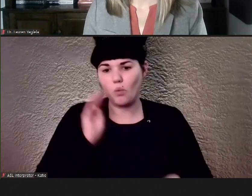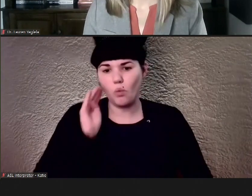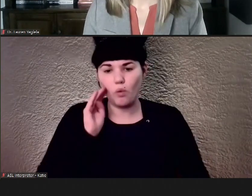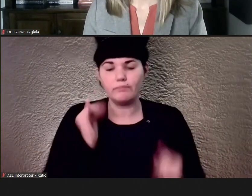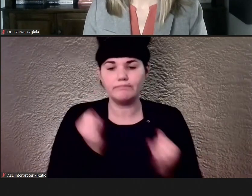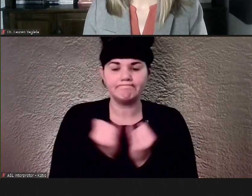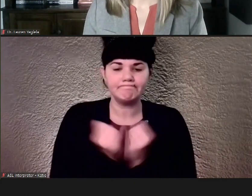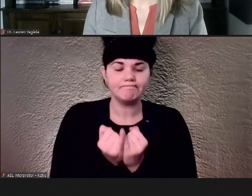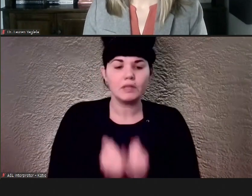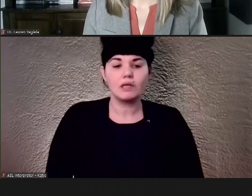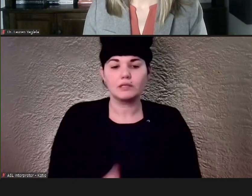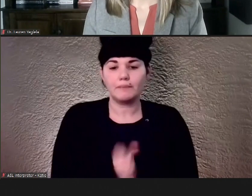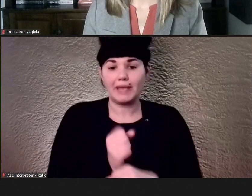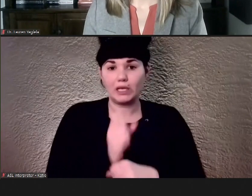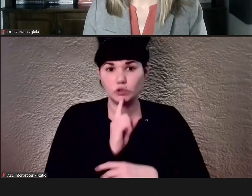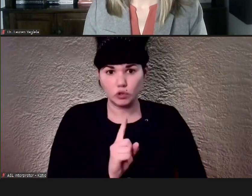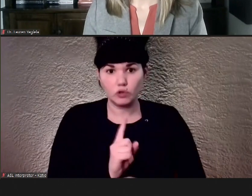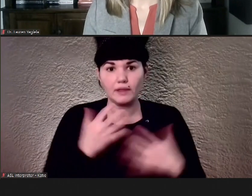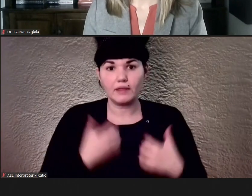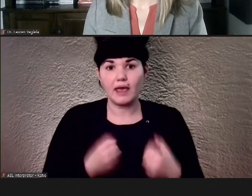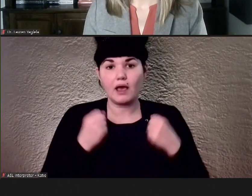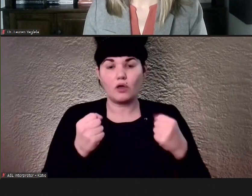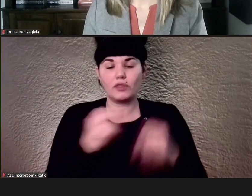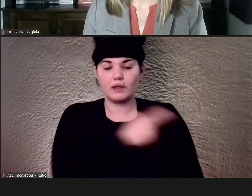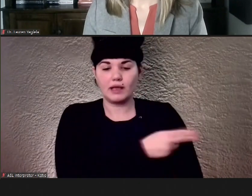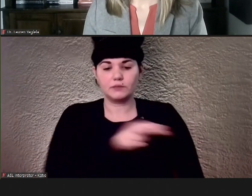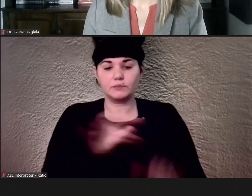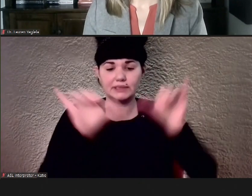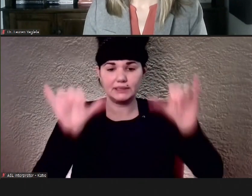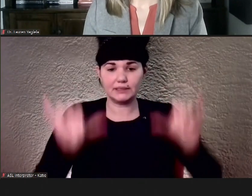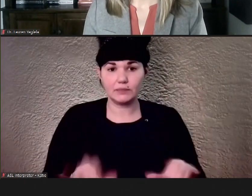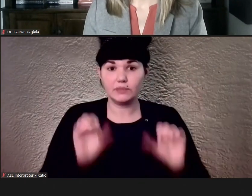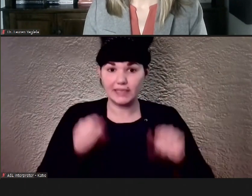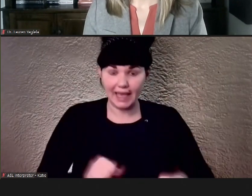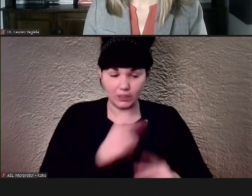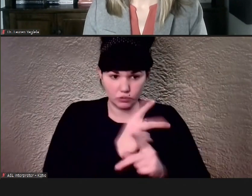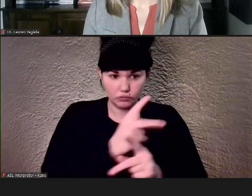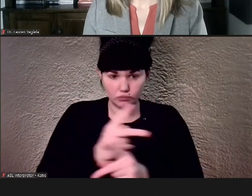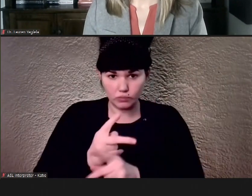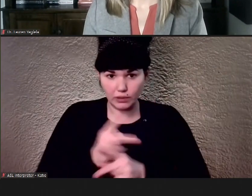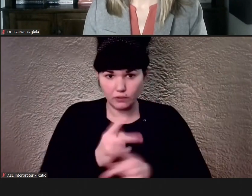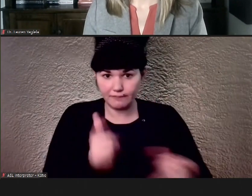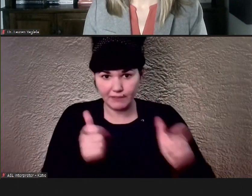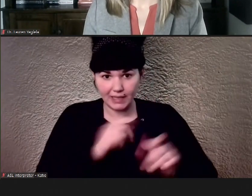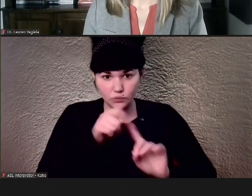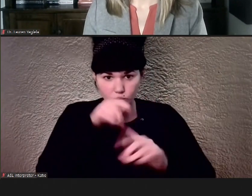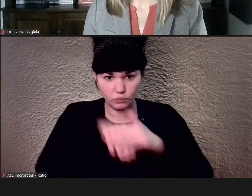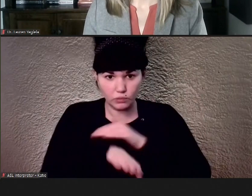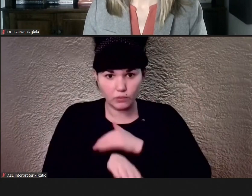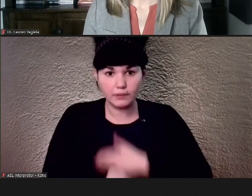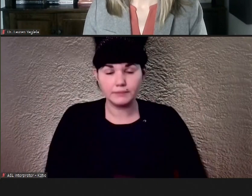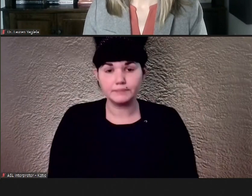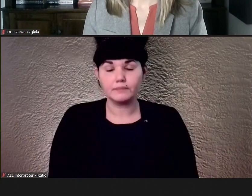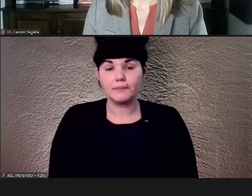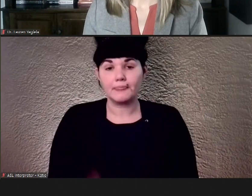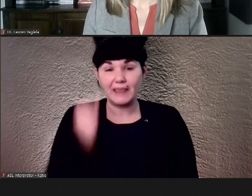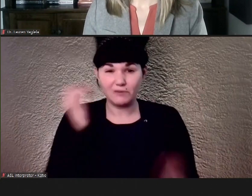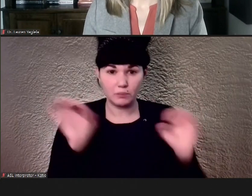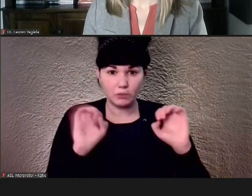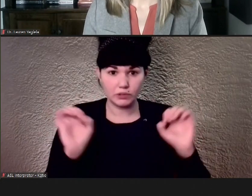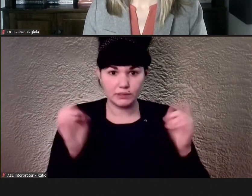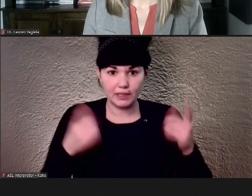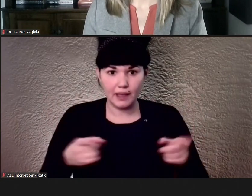to ensure that our health and hospital systems have the capacity to treat you quickly when you walk through their doors for an emergency,